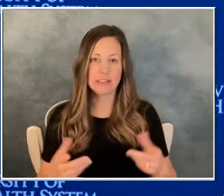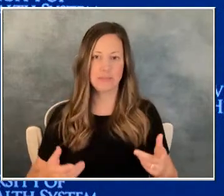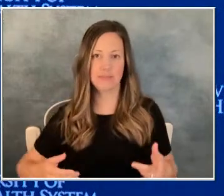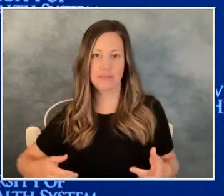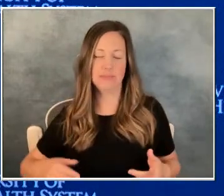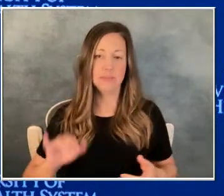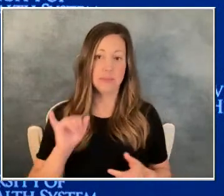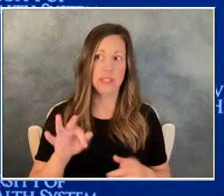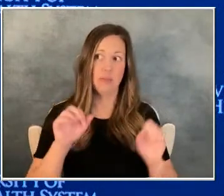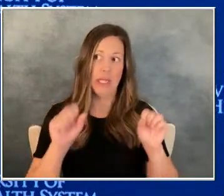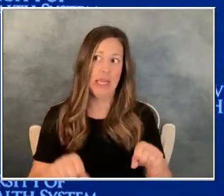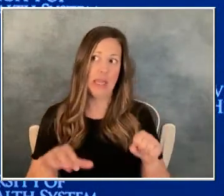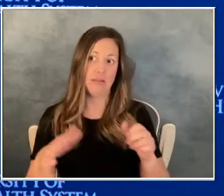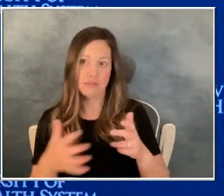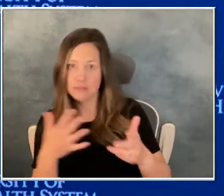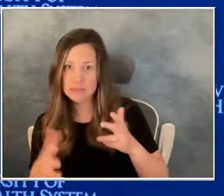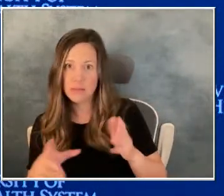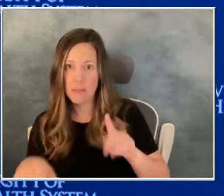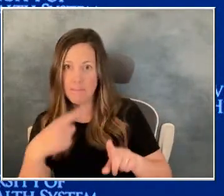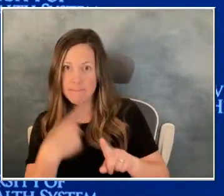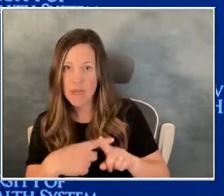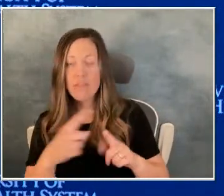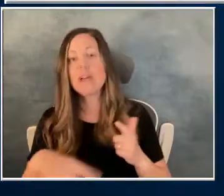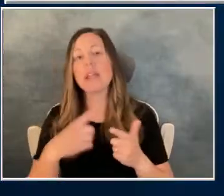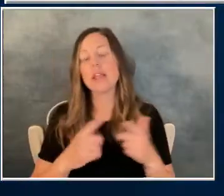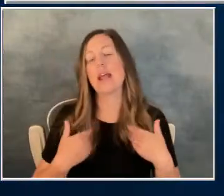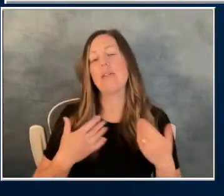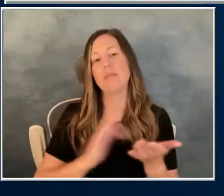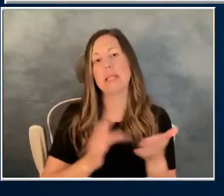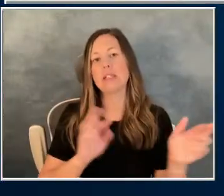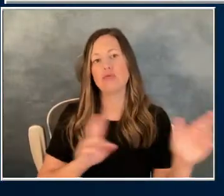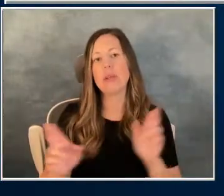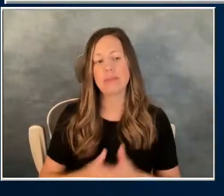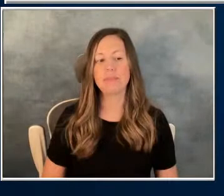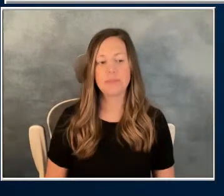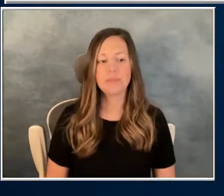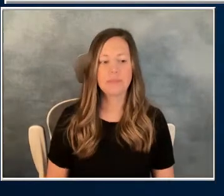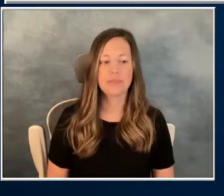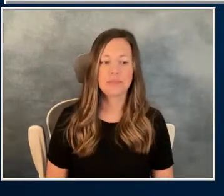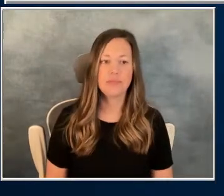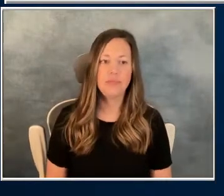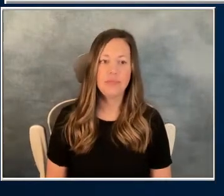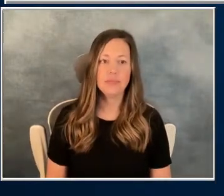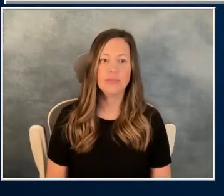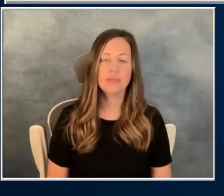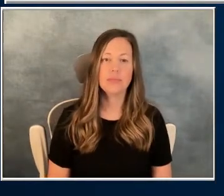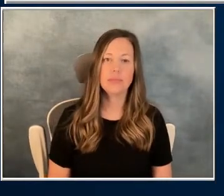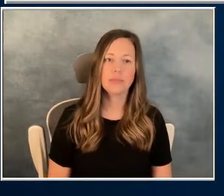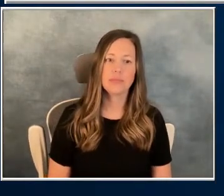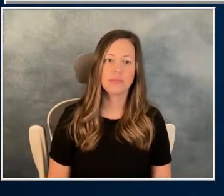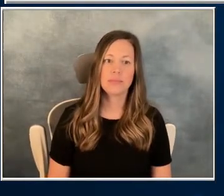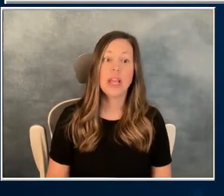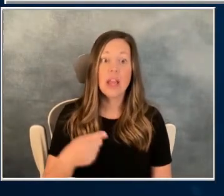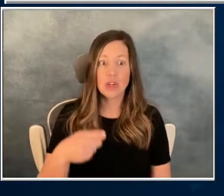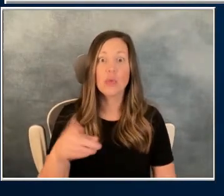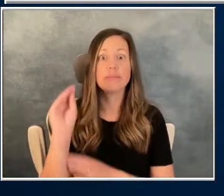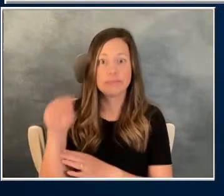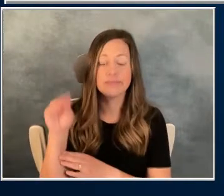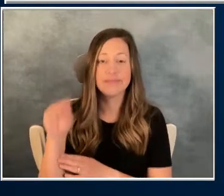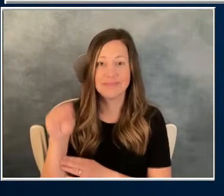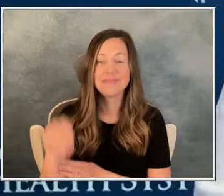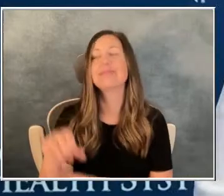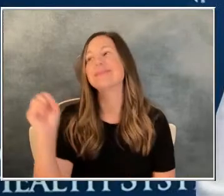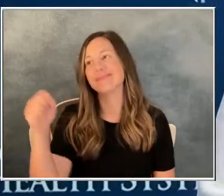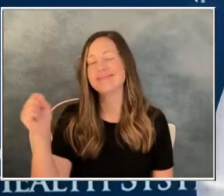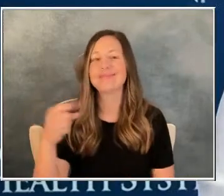find a positive, we do have the drugs to treat it. And I can see, Dr. Beaver, you're nodding your head yes, vehemently. Absolutely. I mean, while thankfully